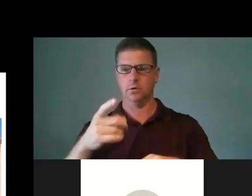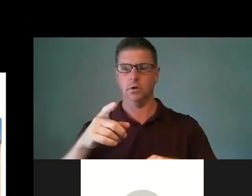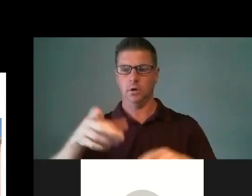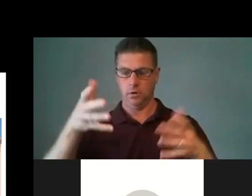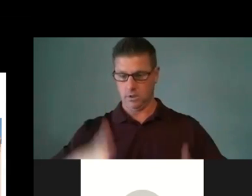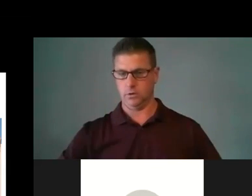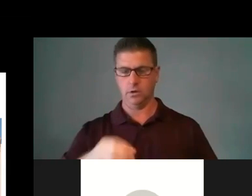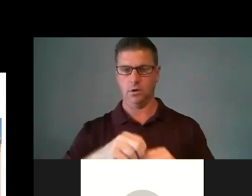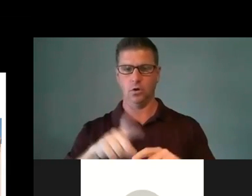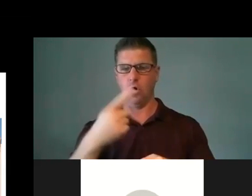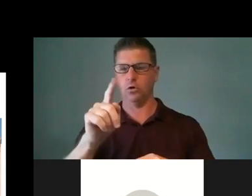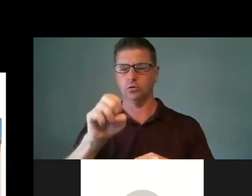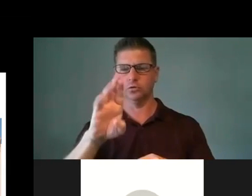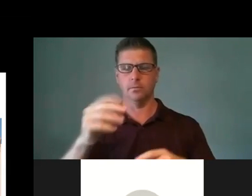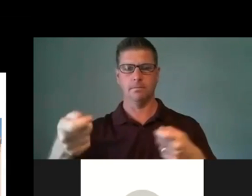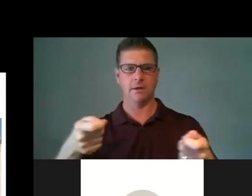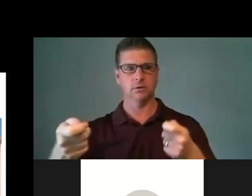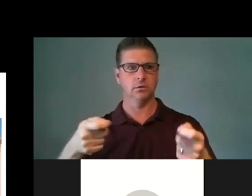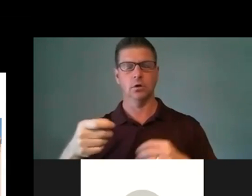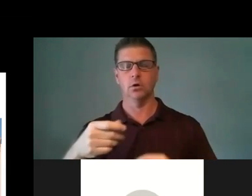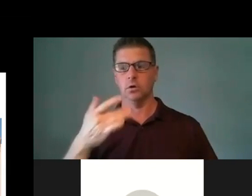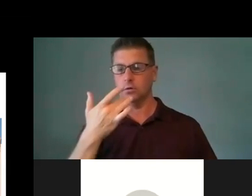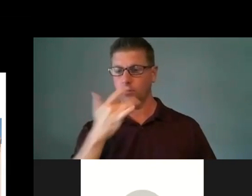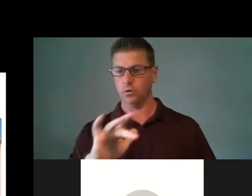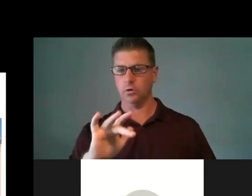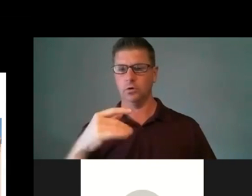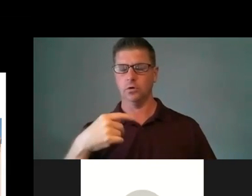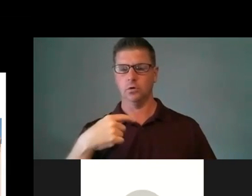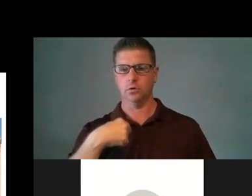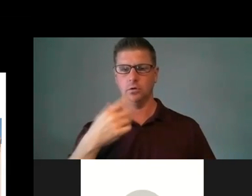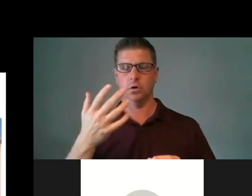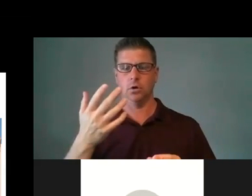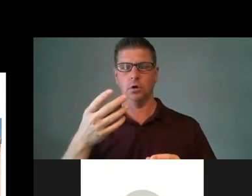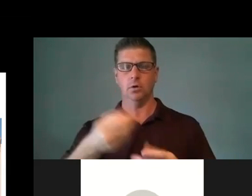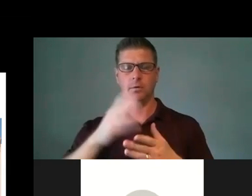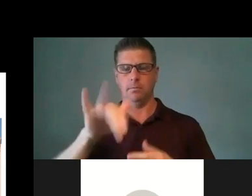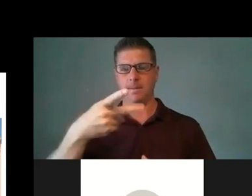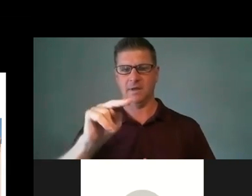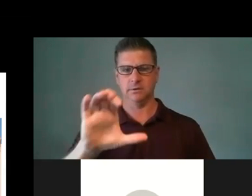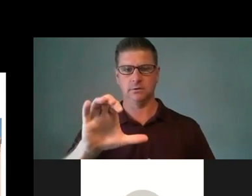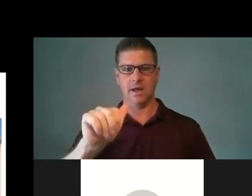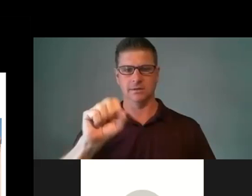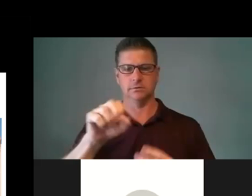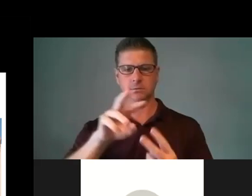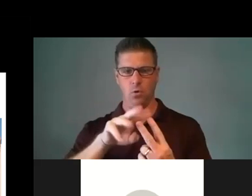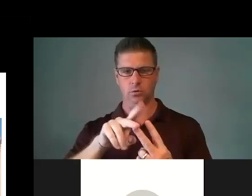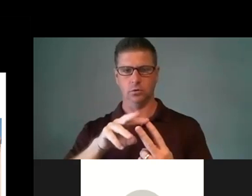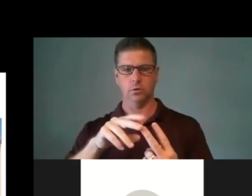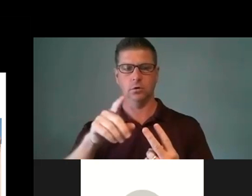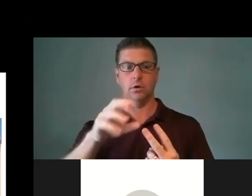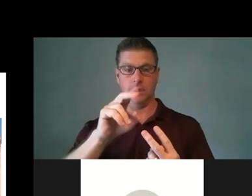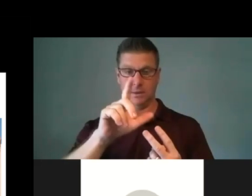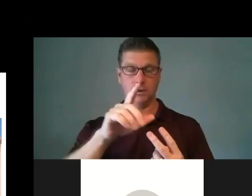and long-term management. Fortunately, we were lucky to identify PNC as a partner who's not only interested